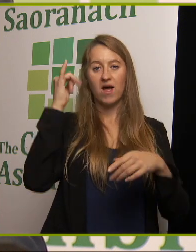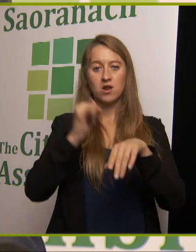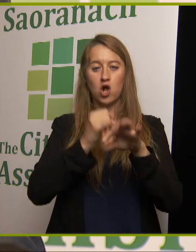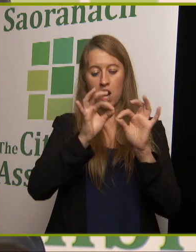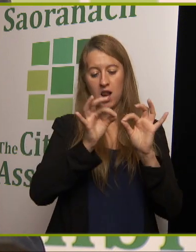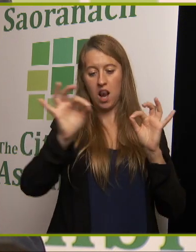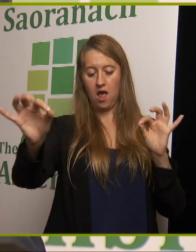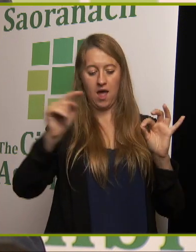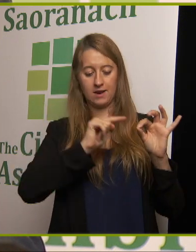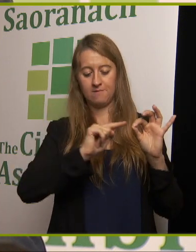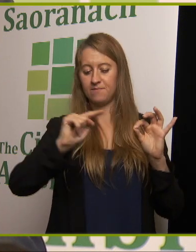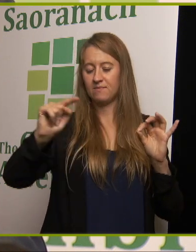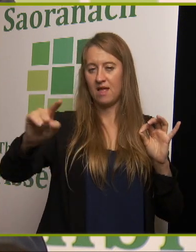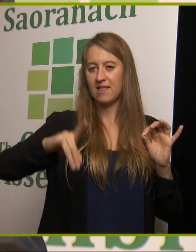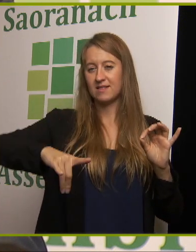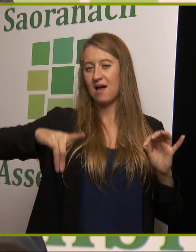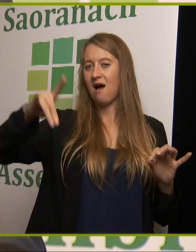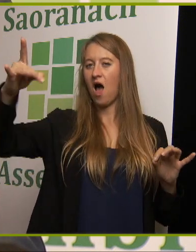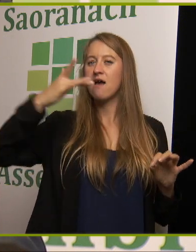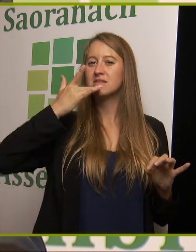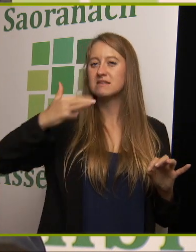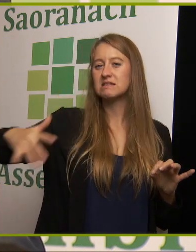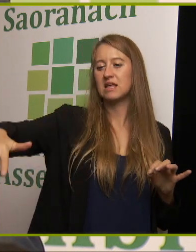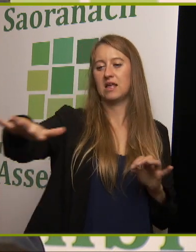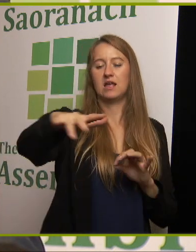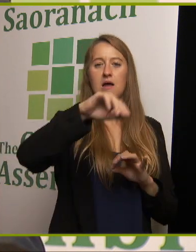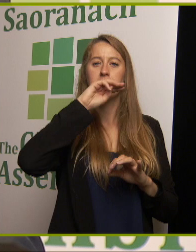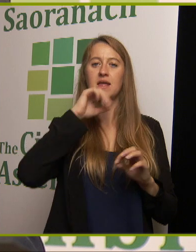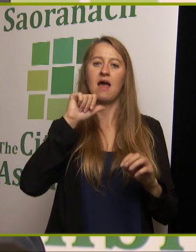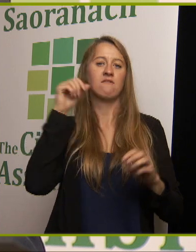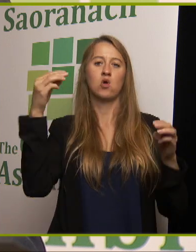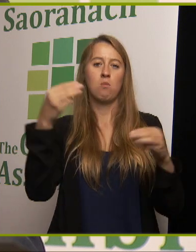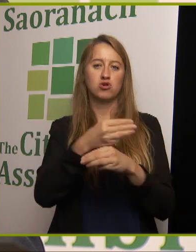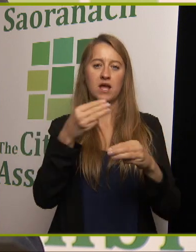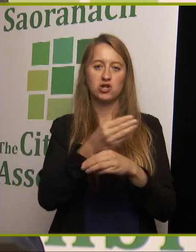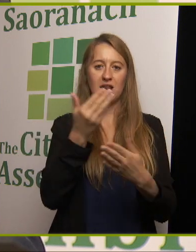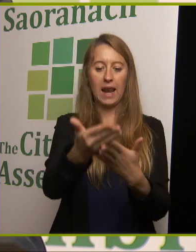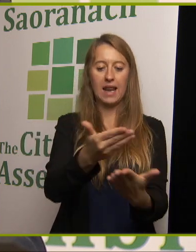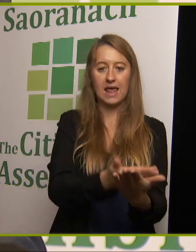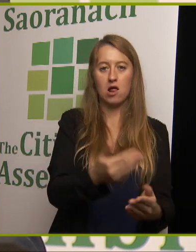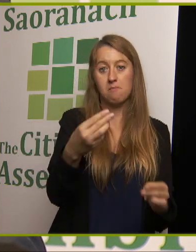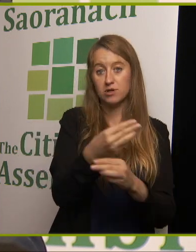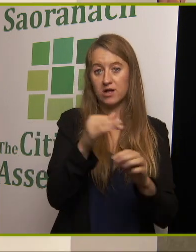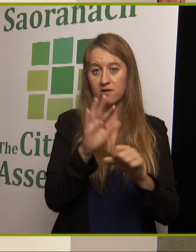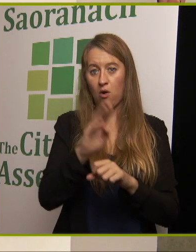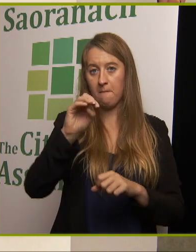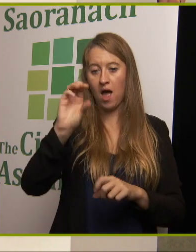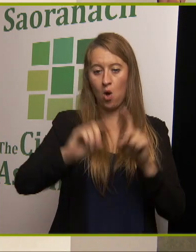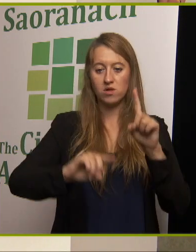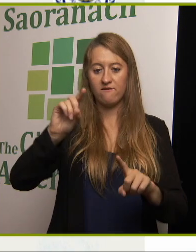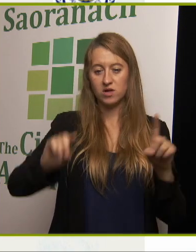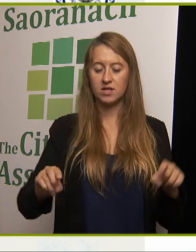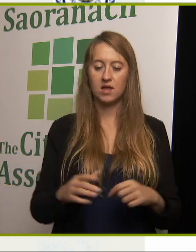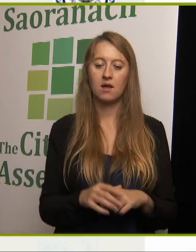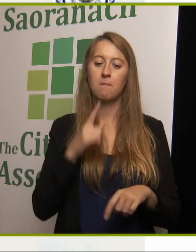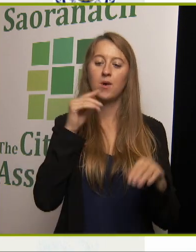the high seas. Out beyond there, there's no legal protection for biodiversity. We're working on that in New York